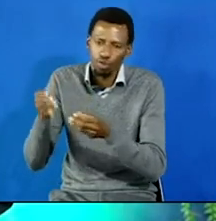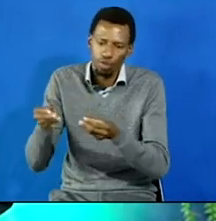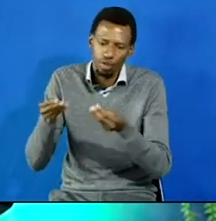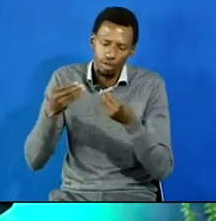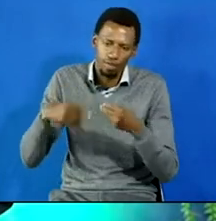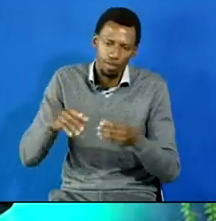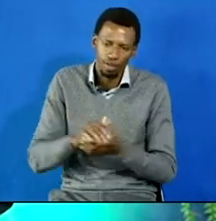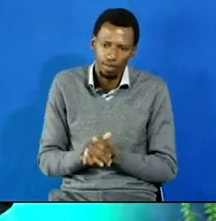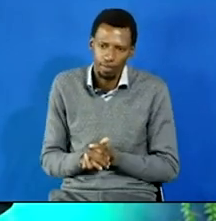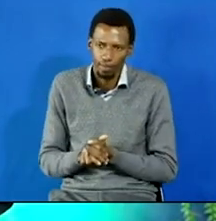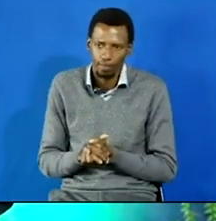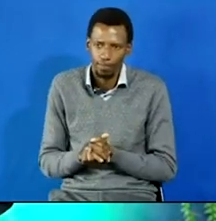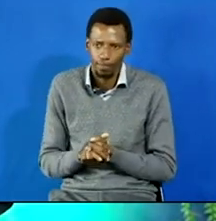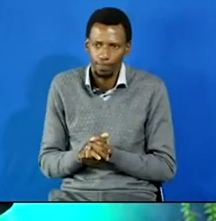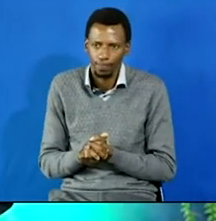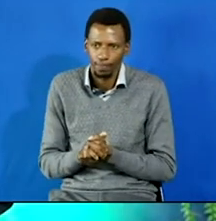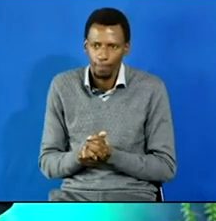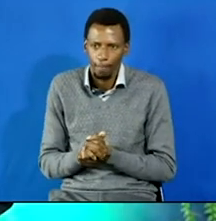be.